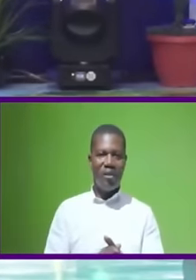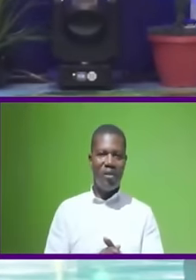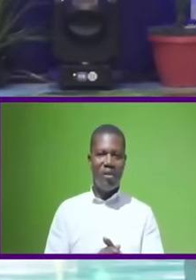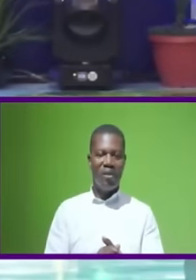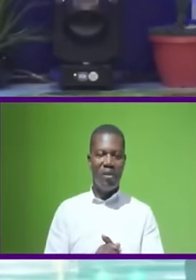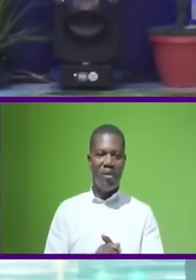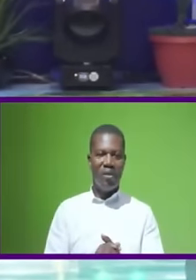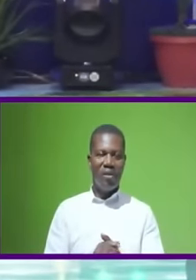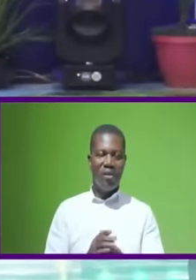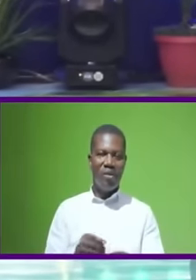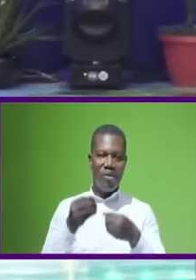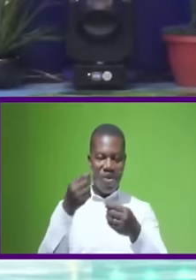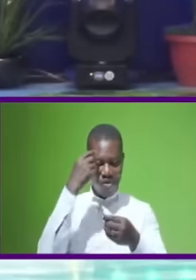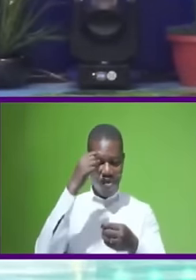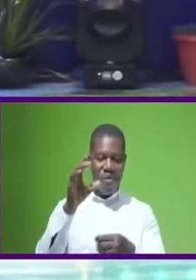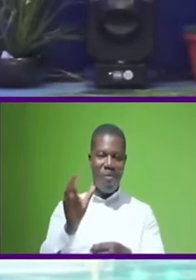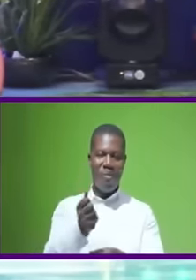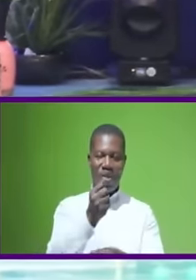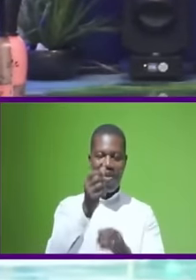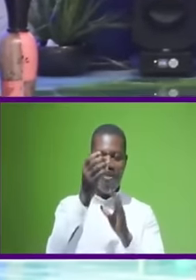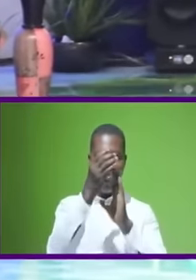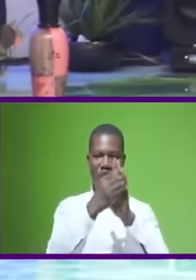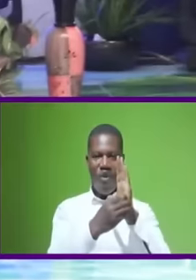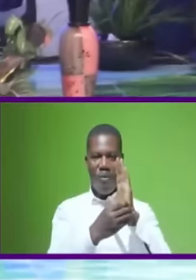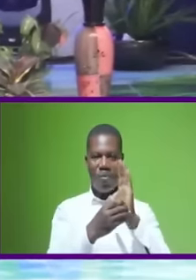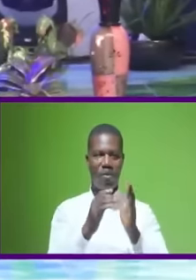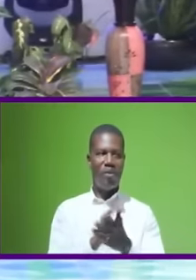A rich man going to pick a form.